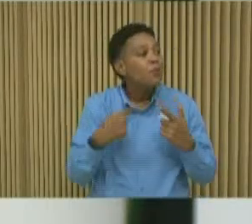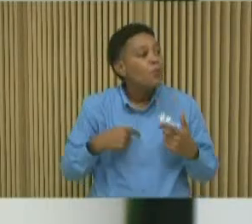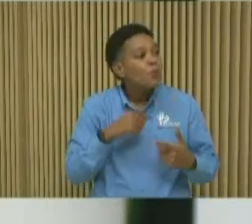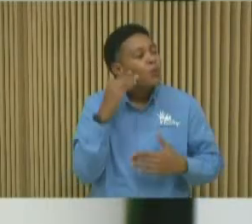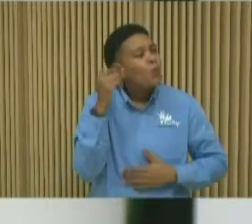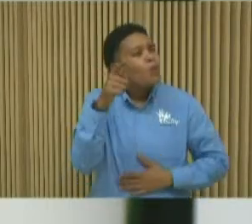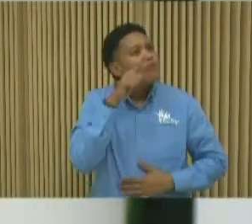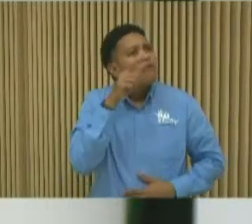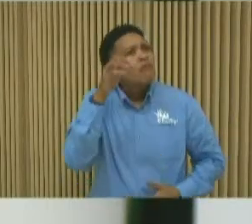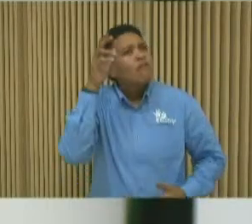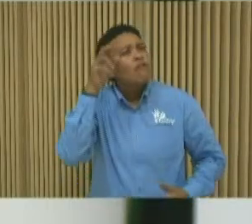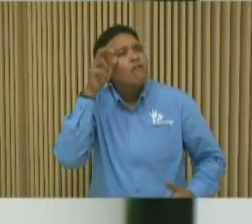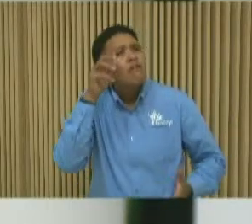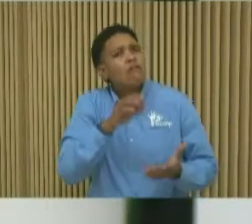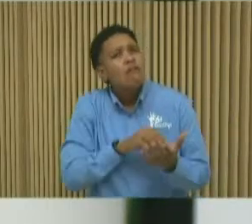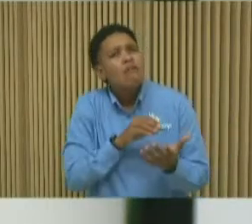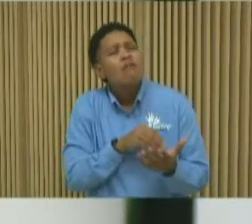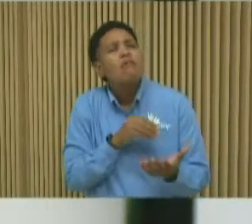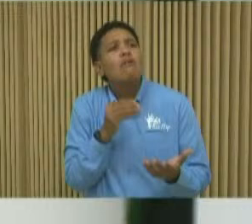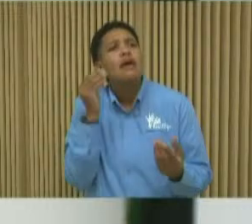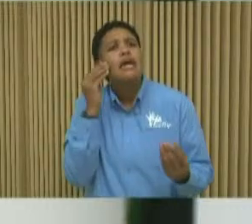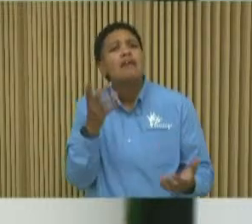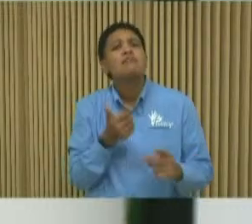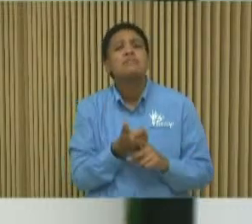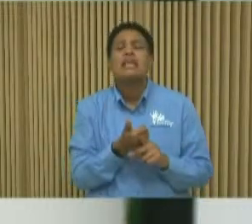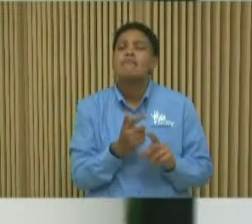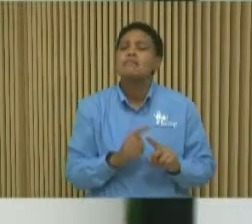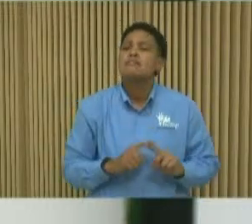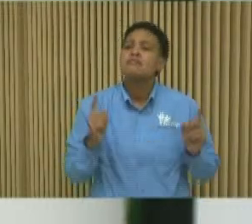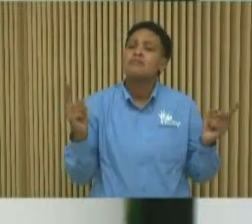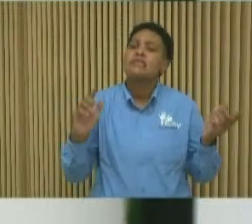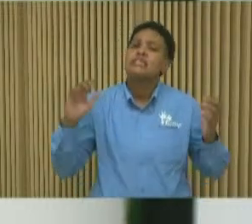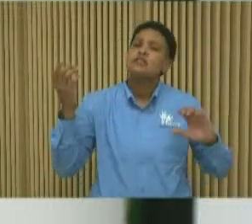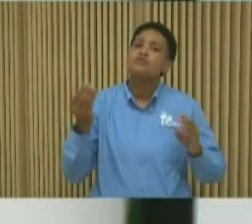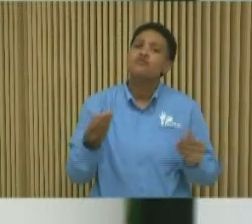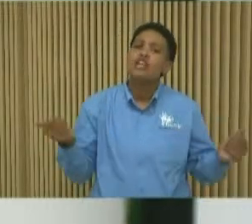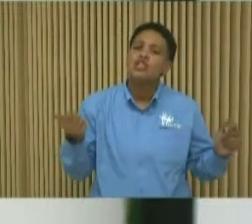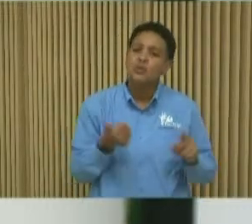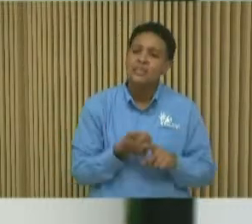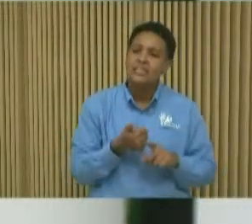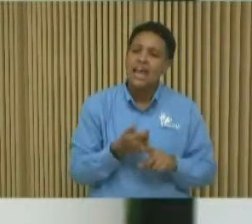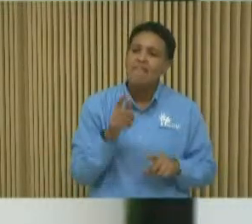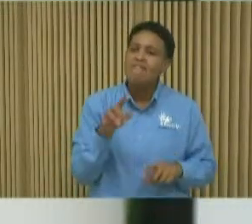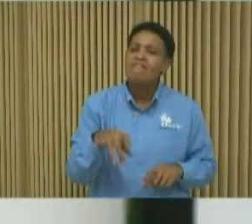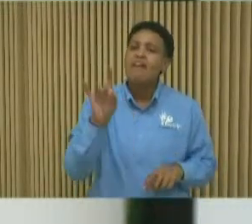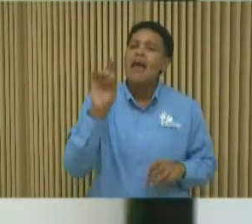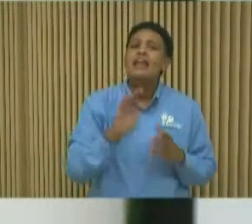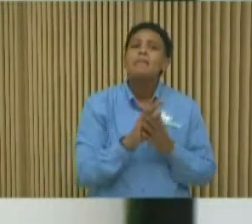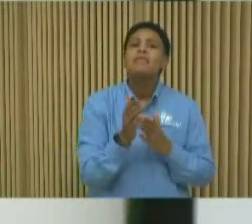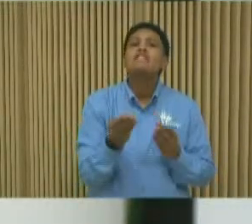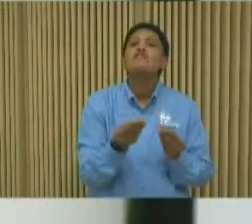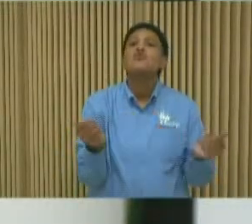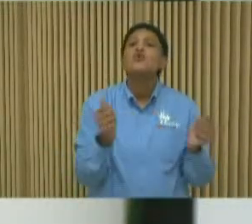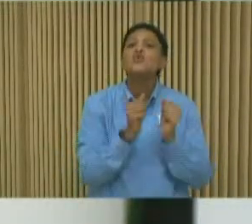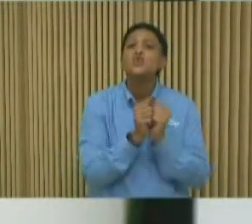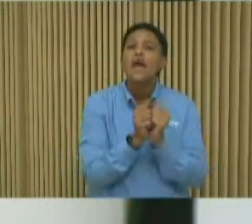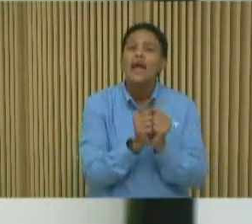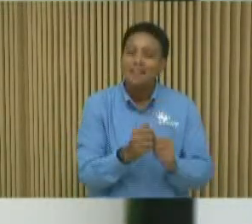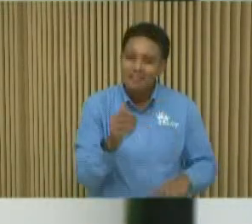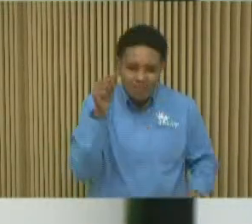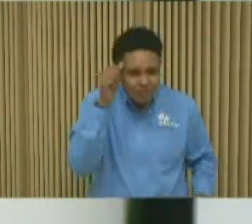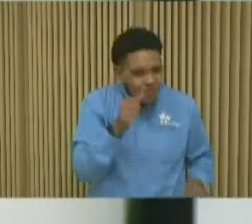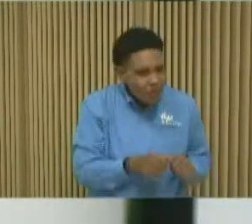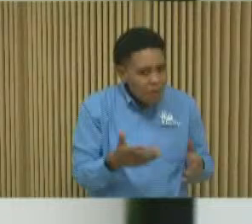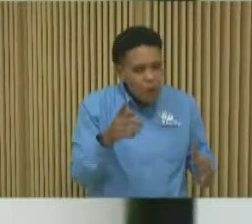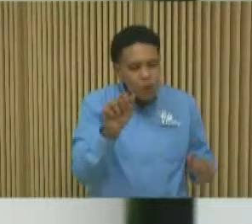you were enlightened by our discussion on alternative dispute resolution, finding peaceful solutions together. Remember,